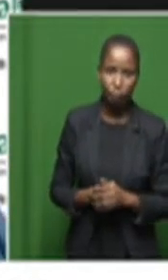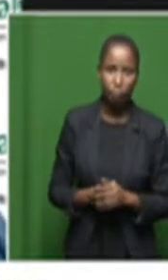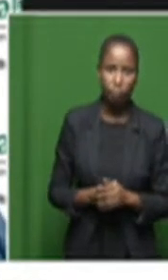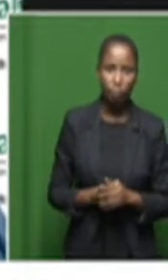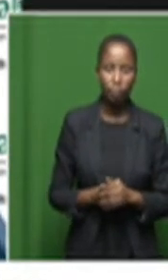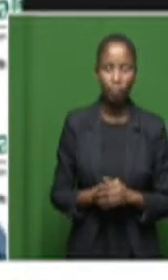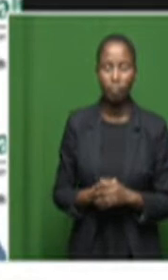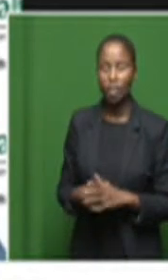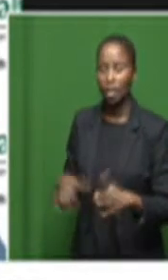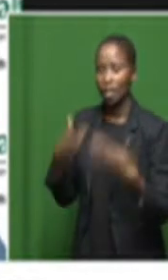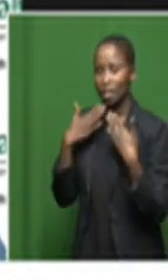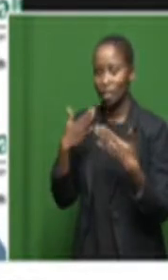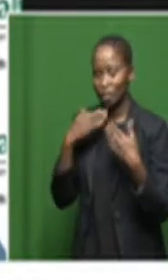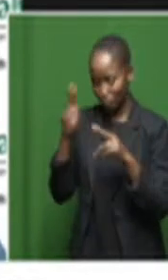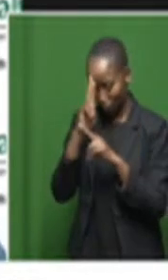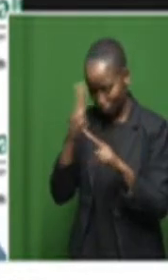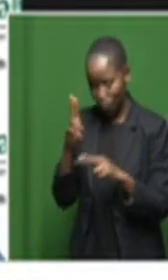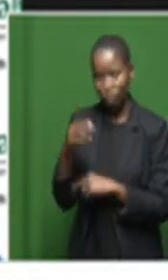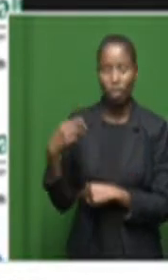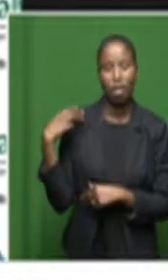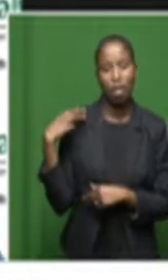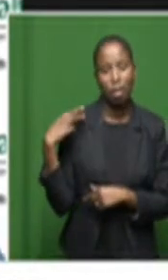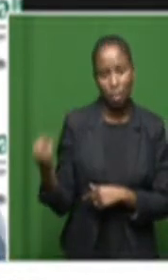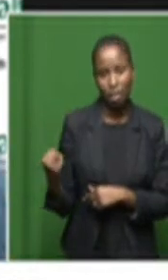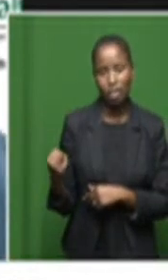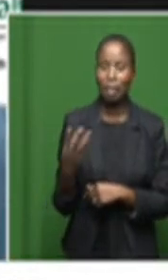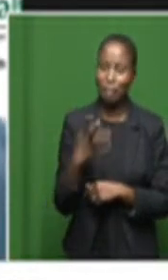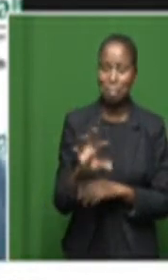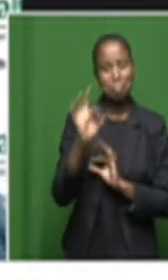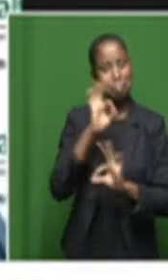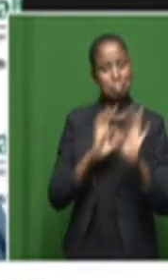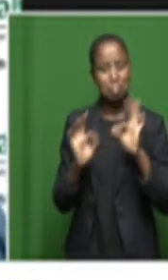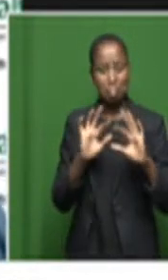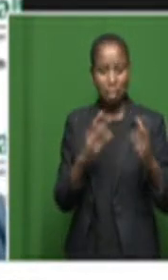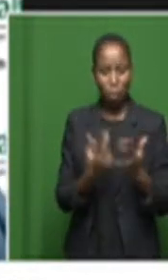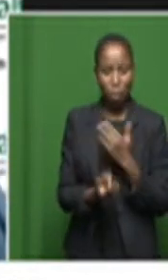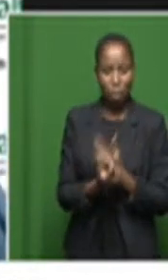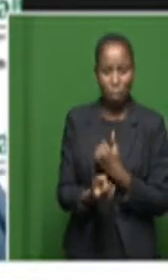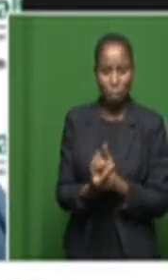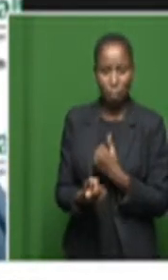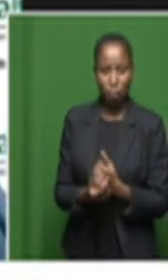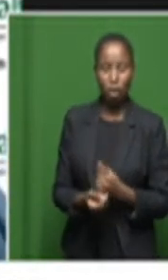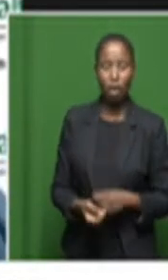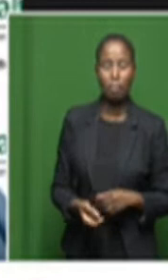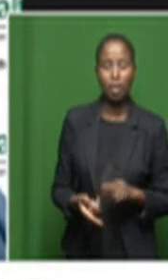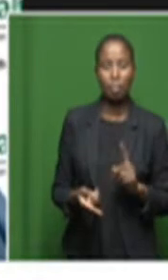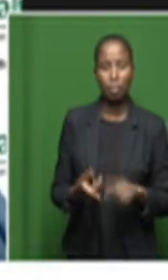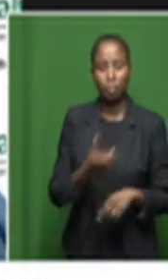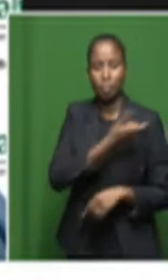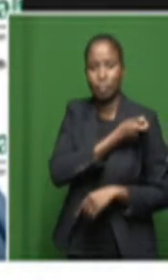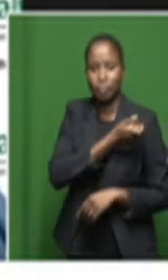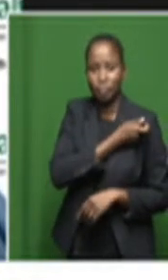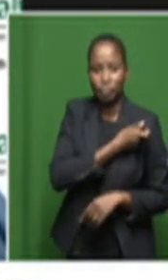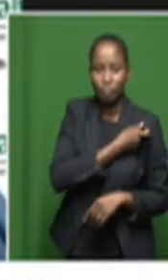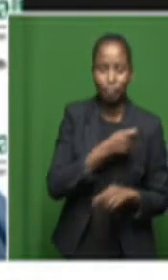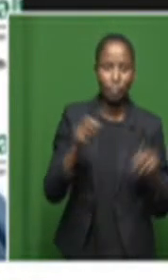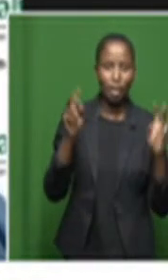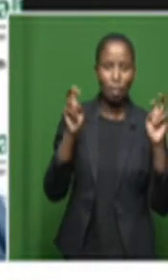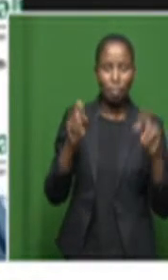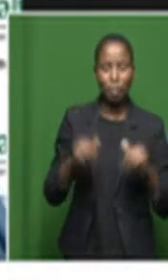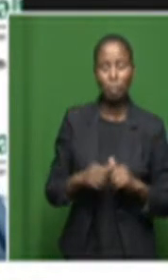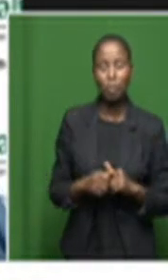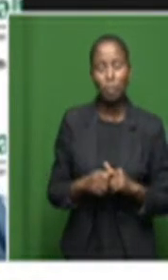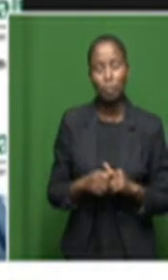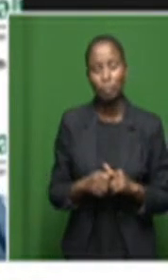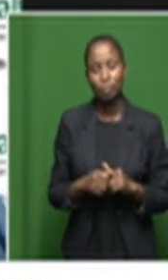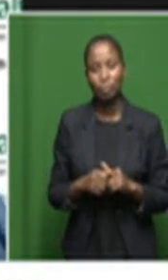Thank you, Honorable Minister, for providing a picture of where we are in terms of vaccination program. Indeed, it's too early to